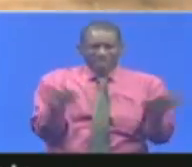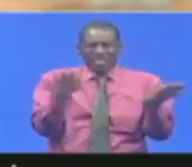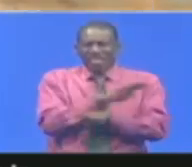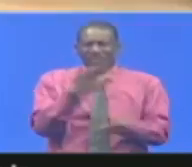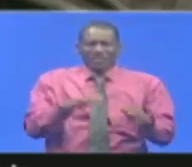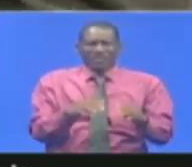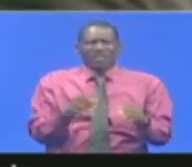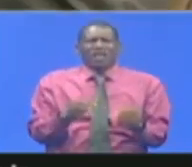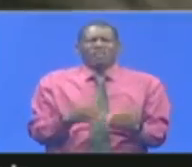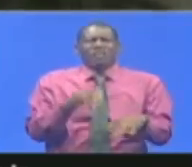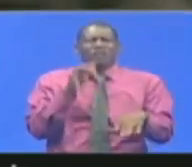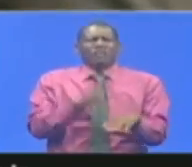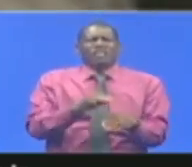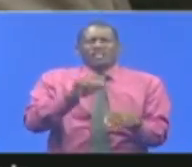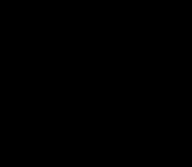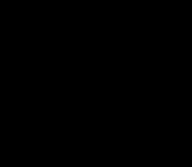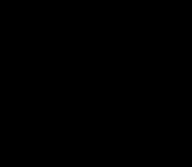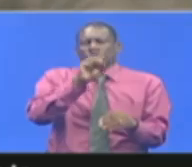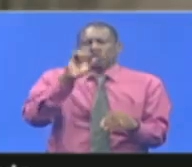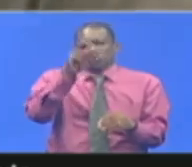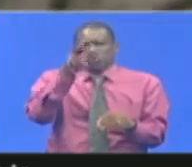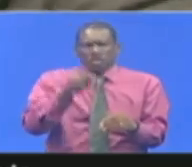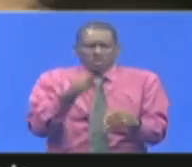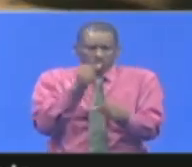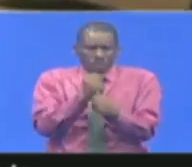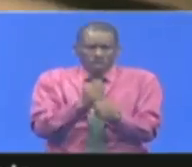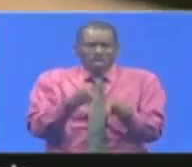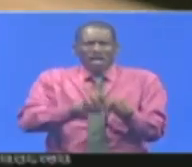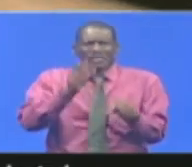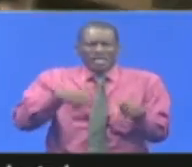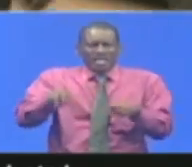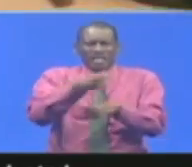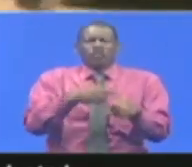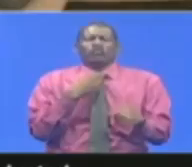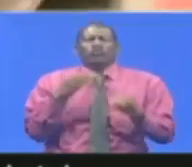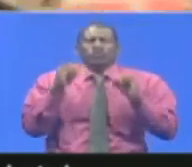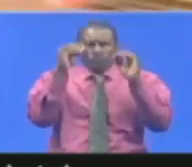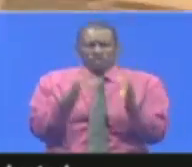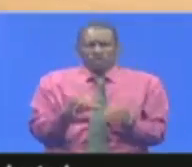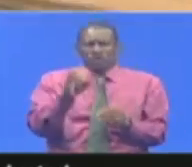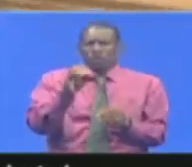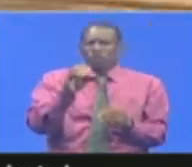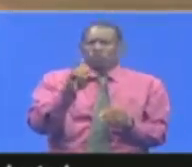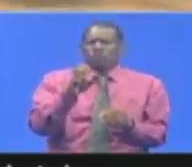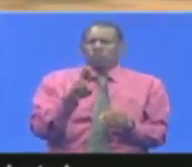on Wilson Sossion's tenure at the Kenyan National Union of Teachers. Vincent Odur, NTV.